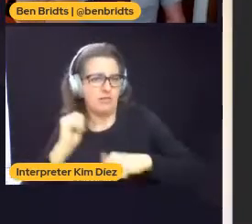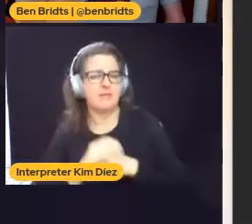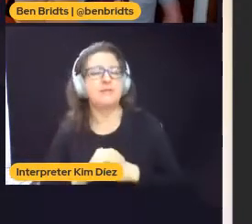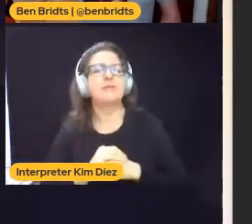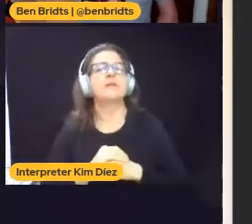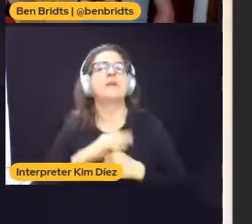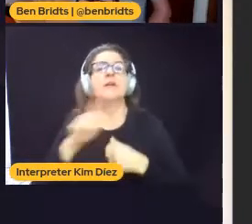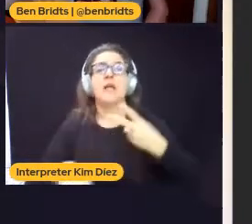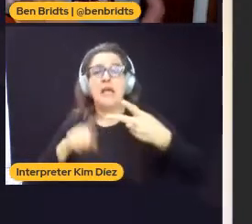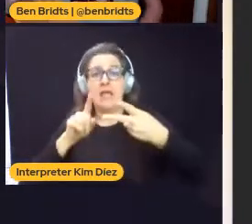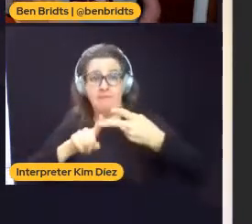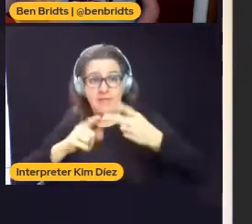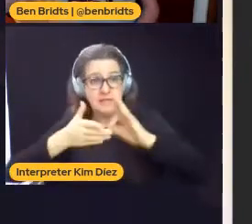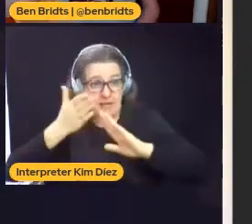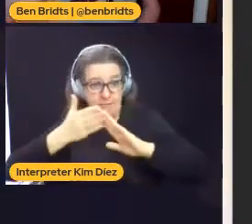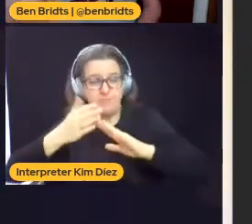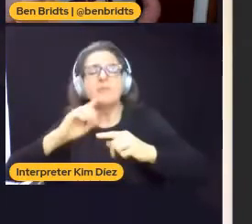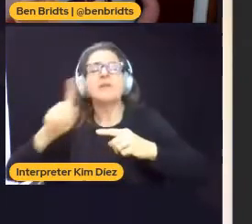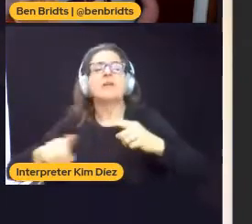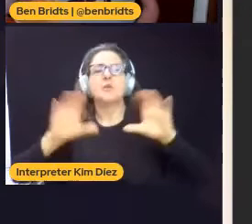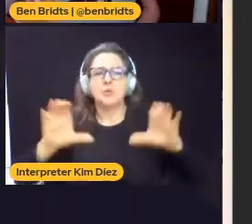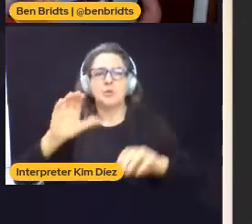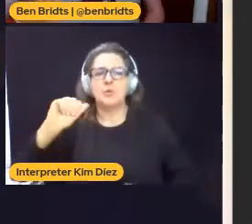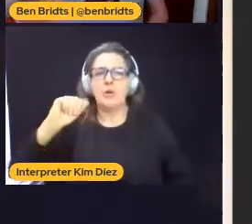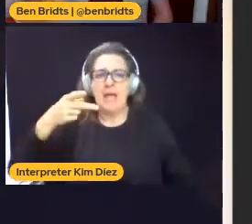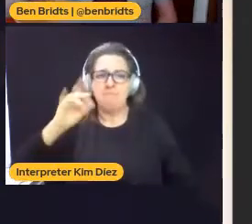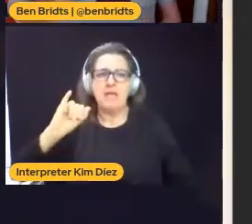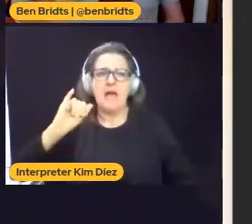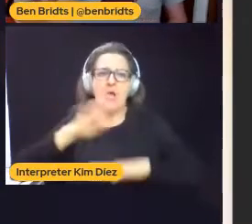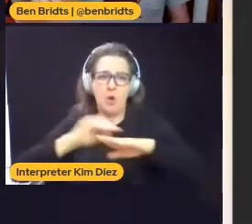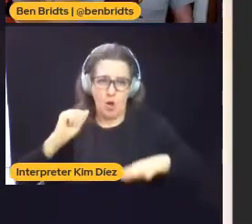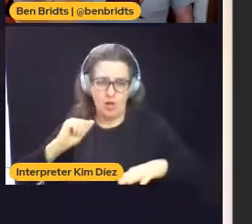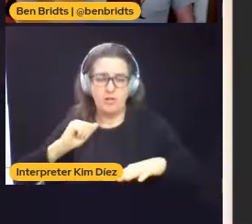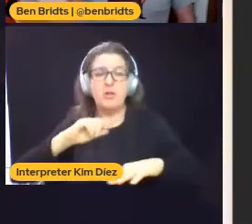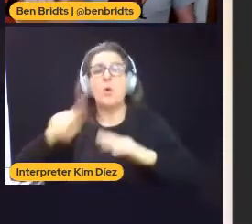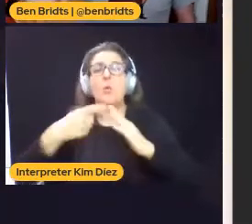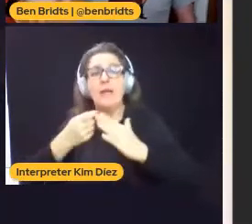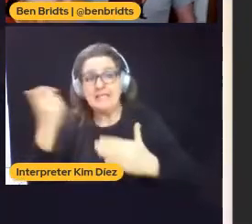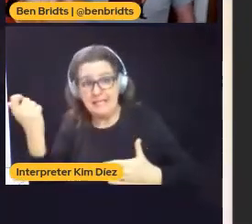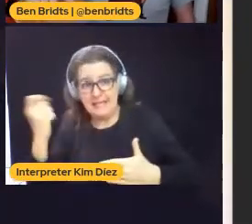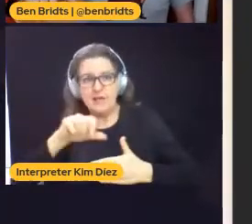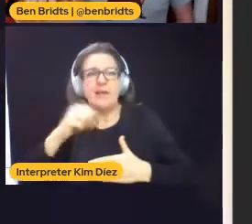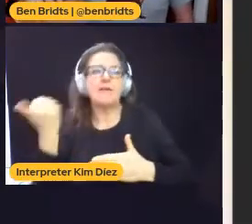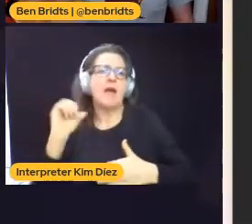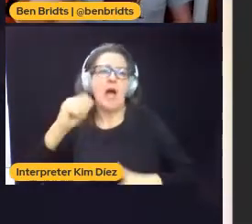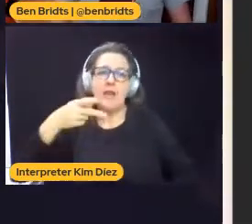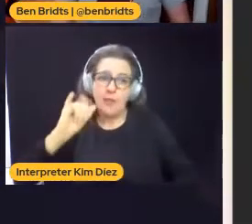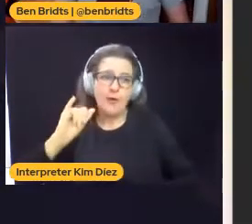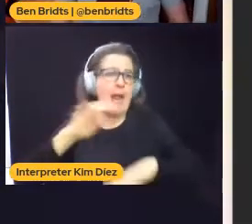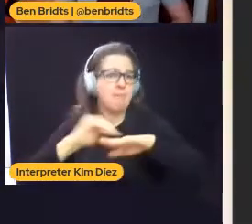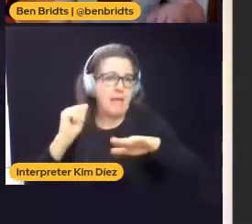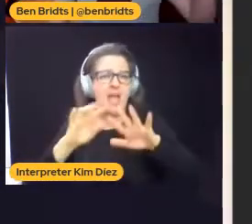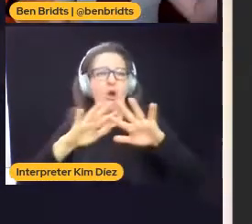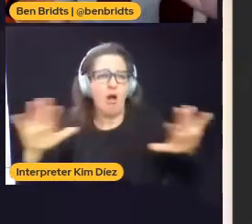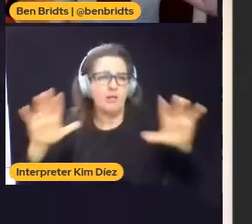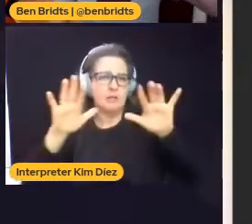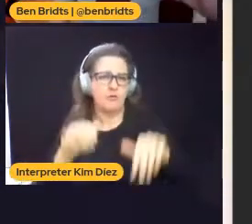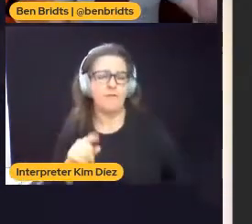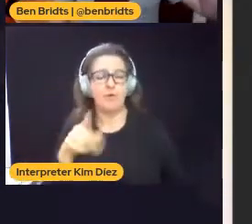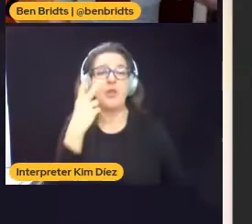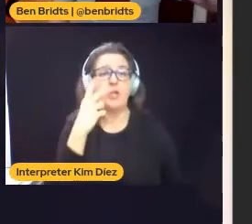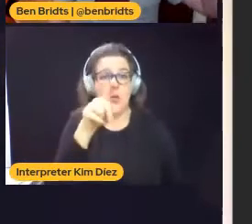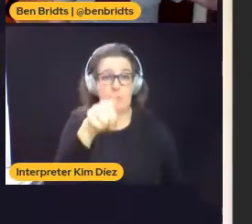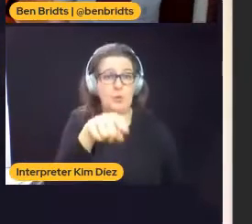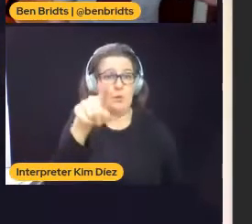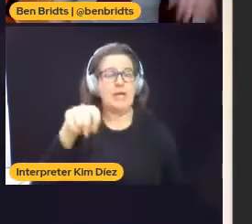execute this API call. When it gets deleted, this other API call, and so forth. And you can see the